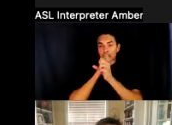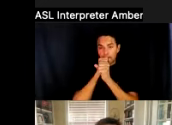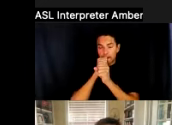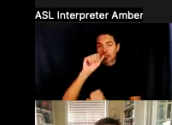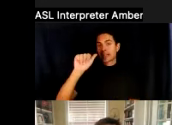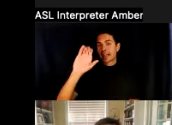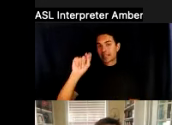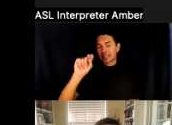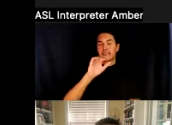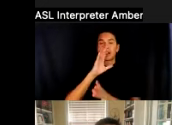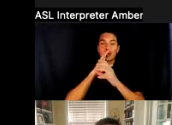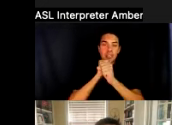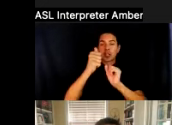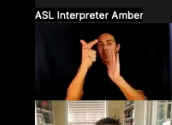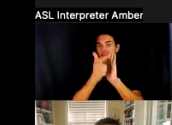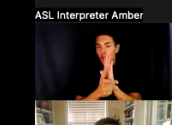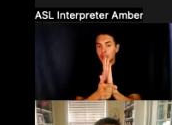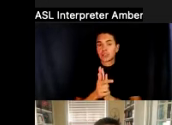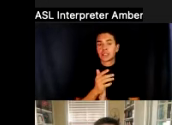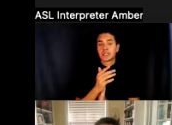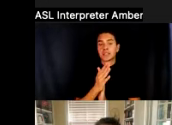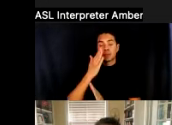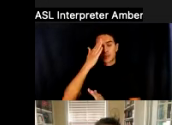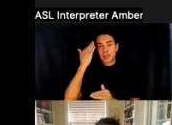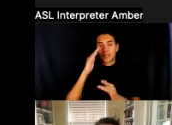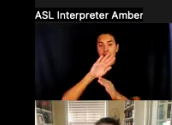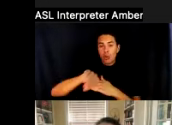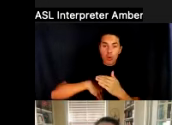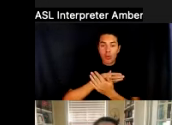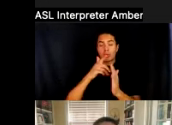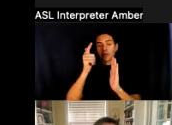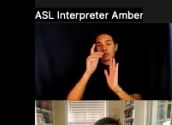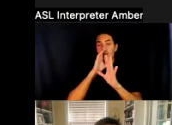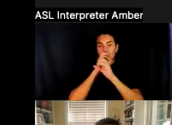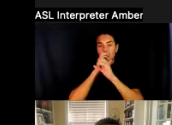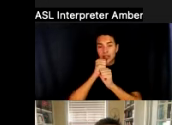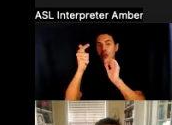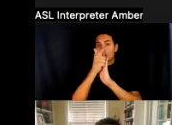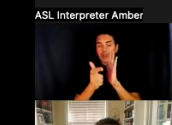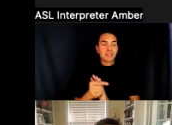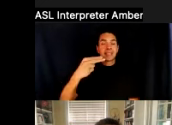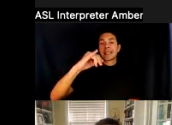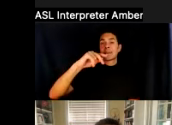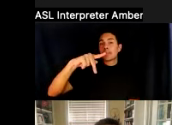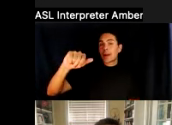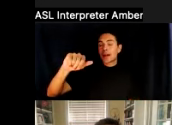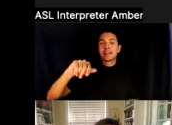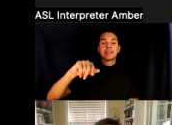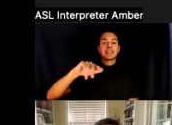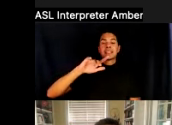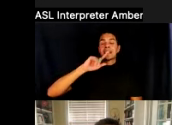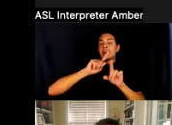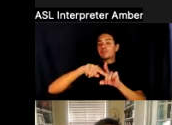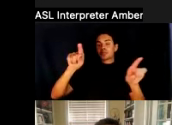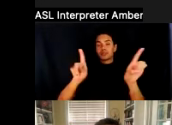confidentiality laws, because VAWA's confidentiality laws and the HIPAA laws are different. And like I